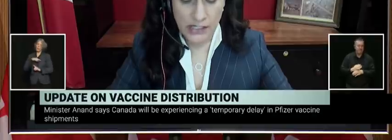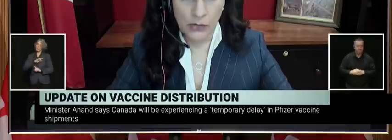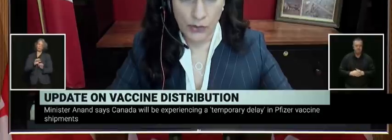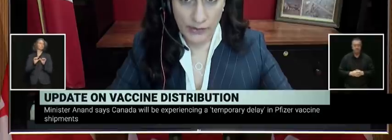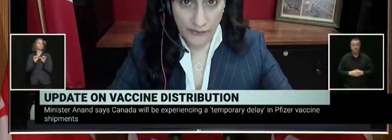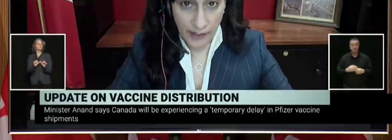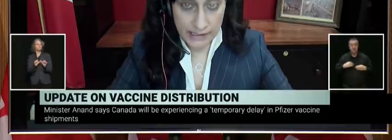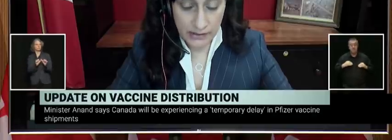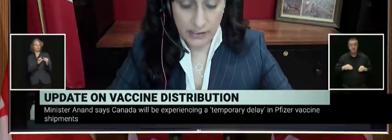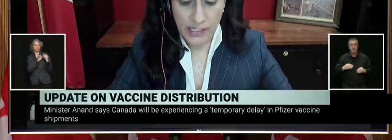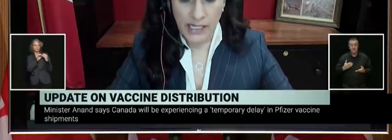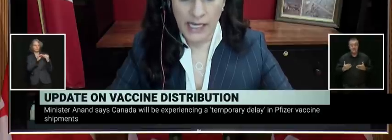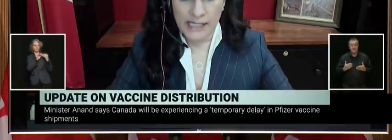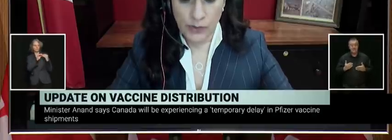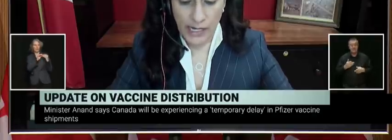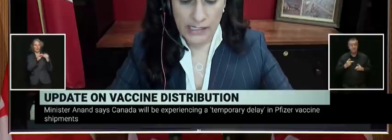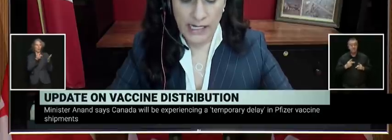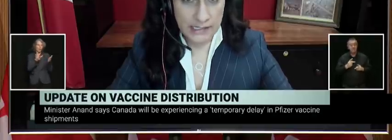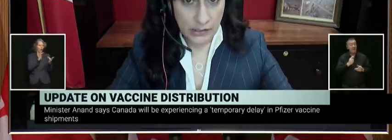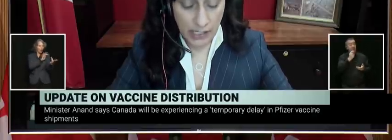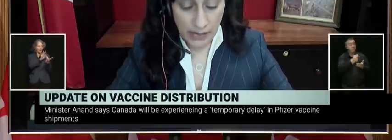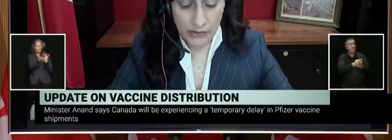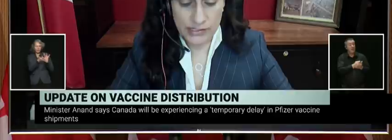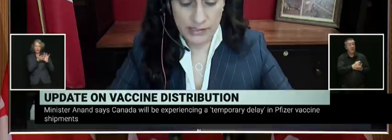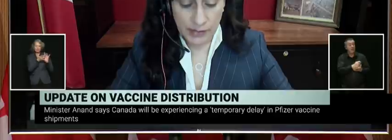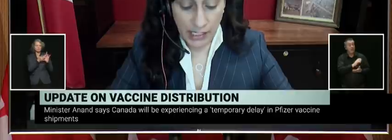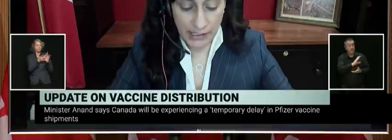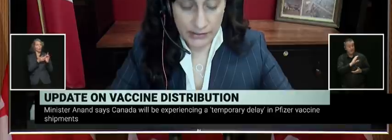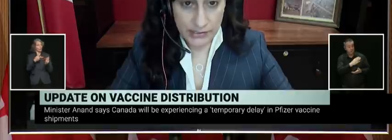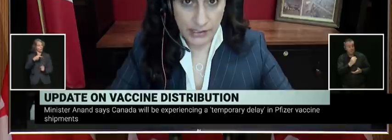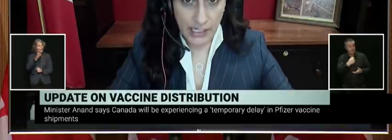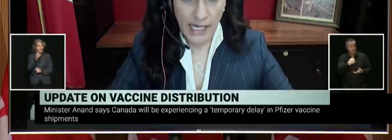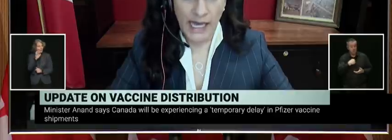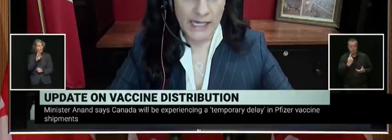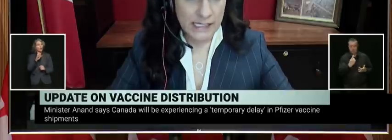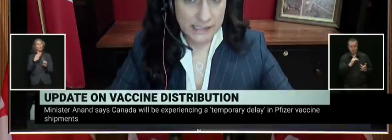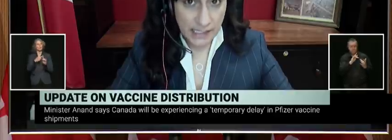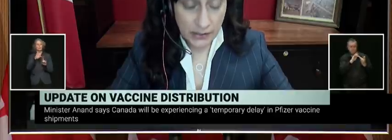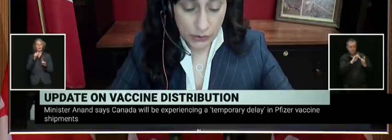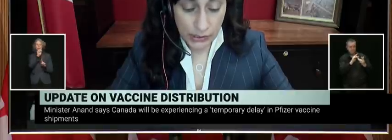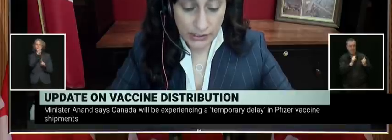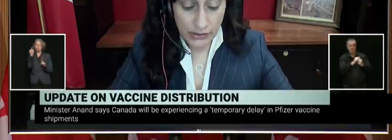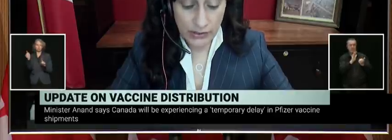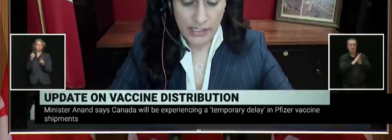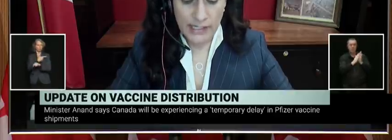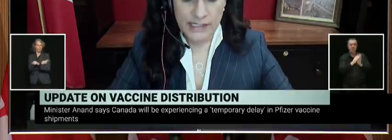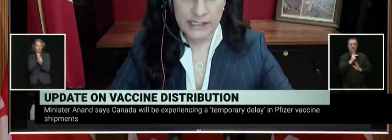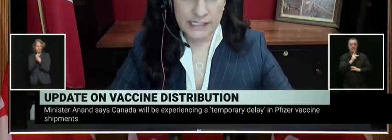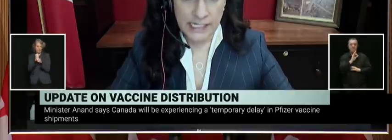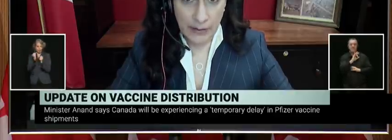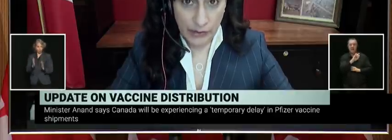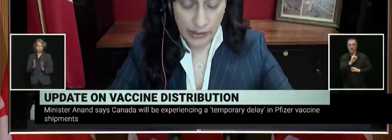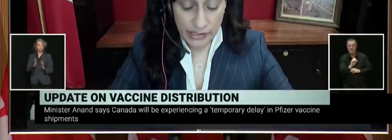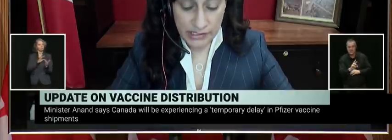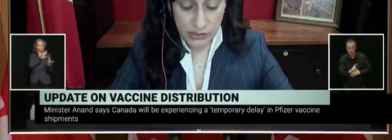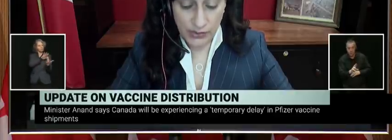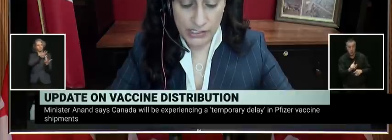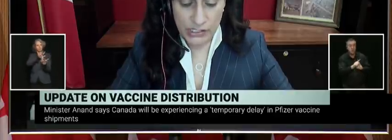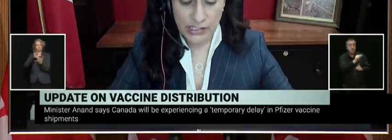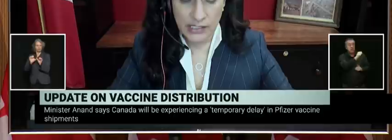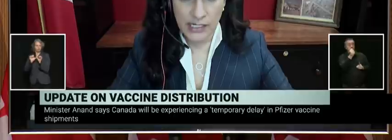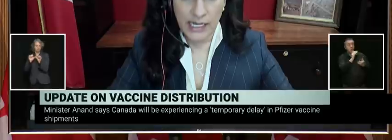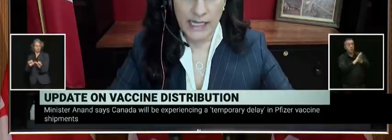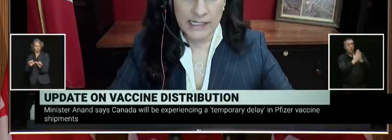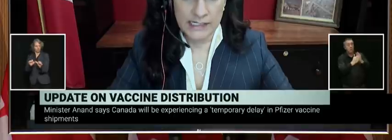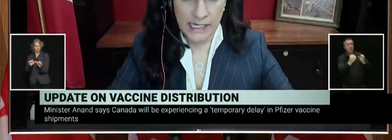contact with Pfizer as well as our other suppliers. As I said earlier, this is a temporary